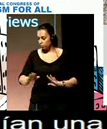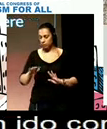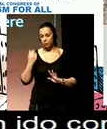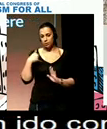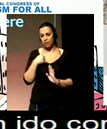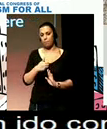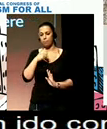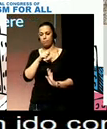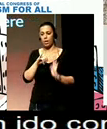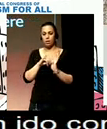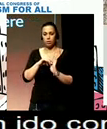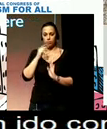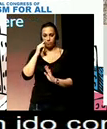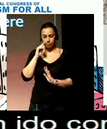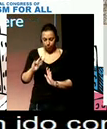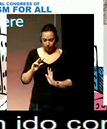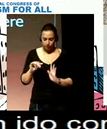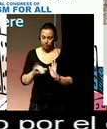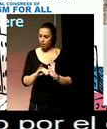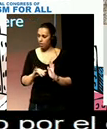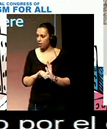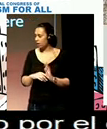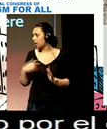to finish in a closed level scale.